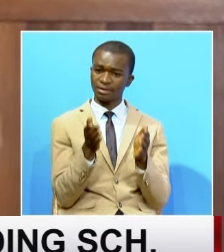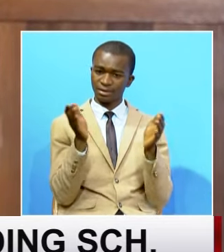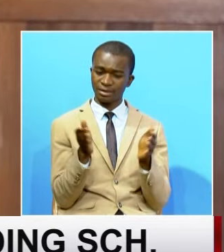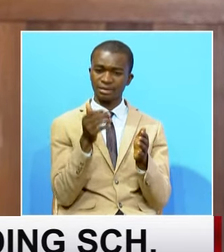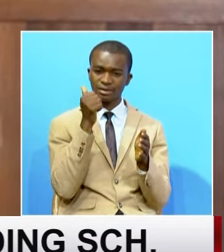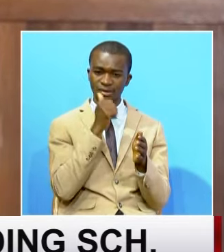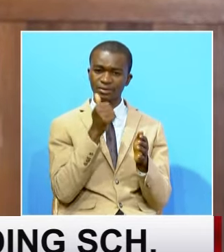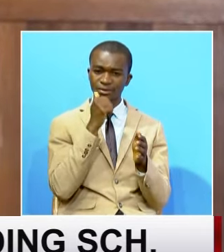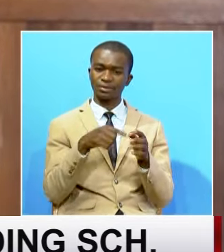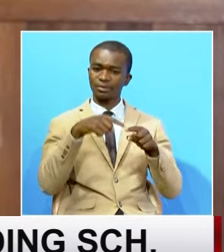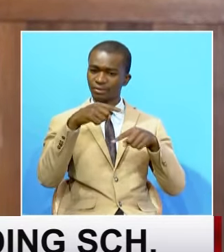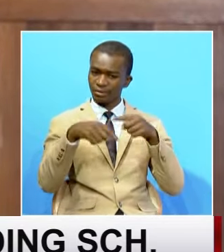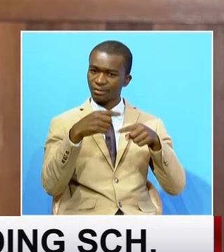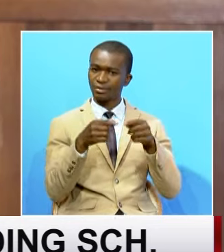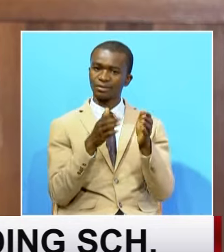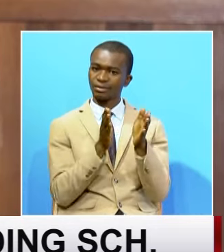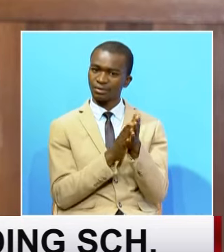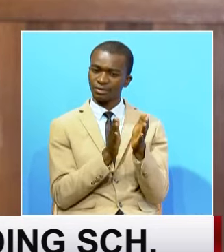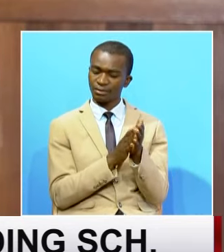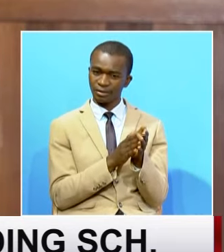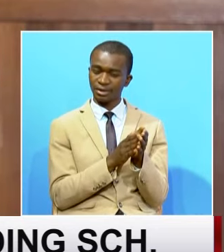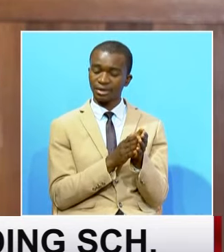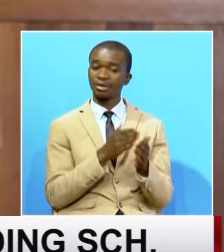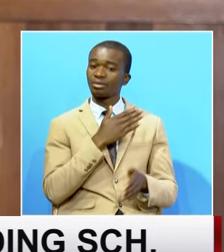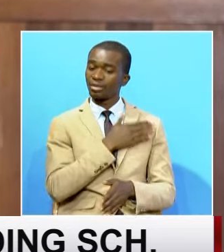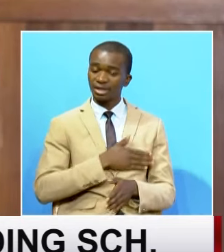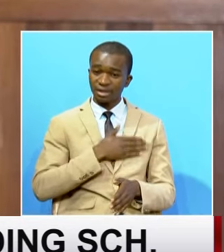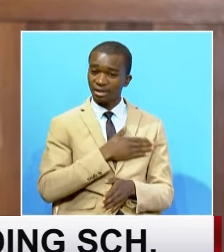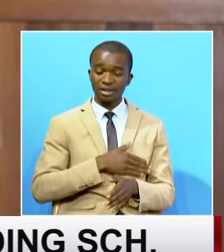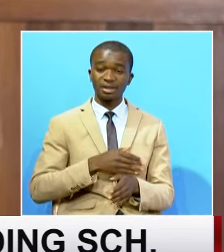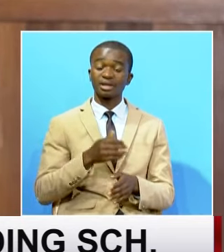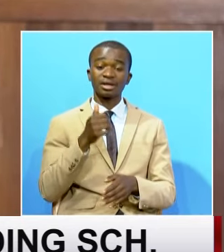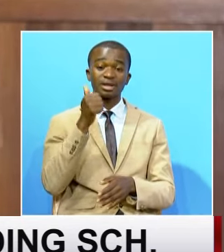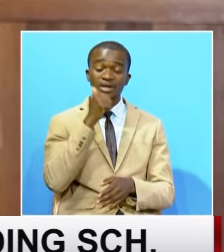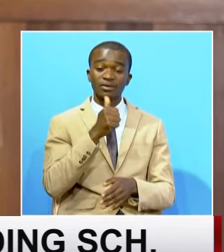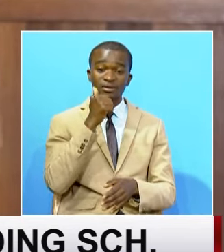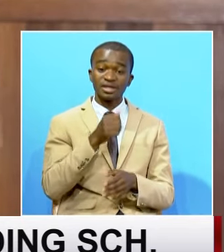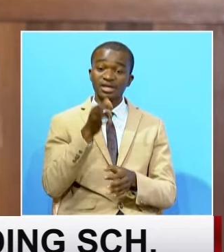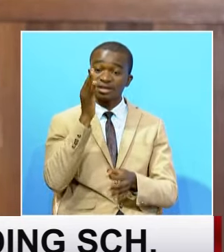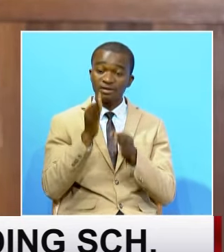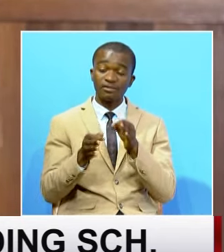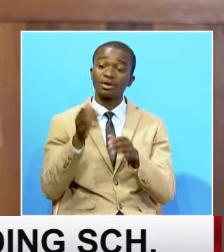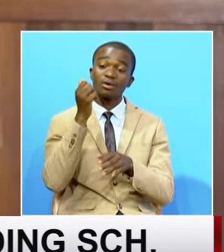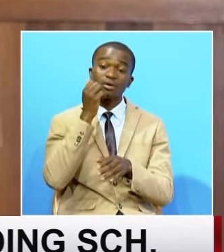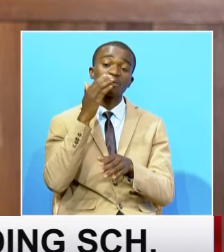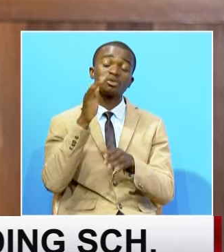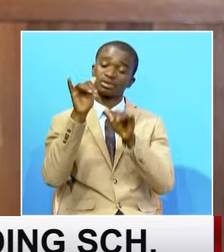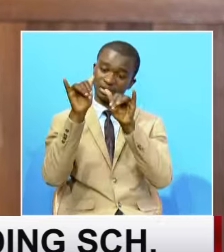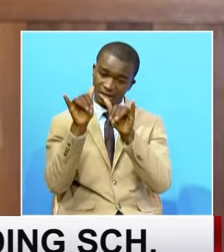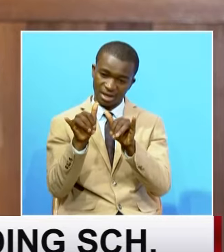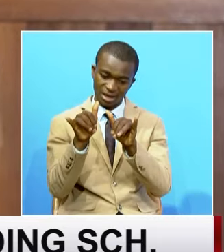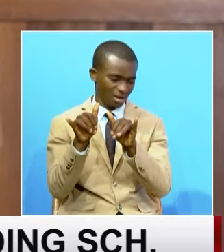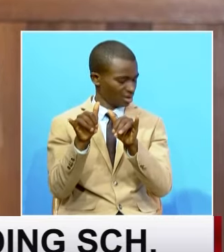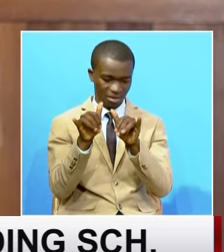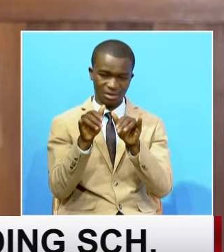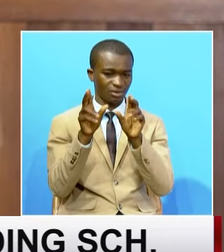girls, please, if you're out of school, please, I encourage you to enroll. It is not too late.